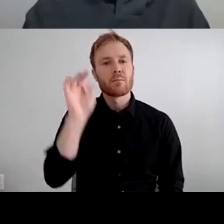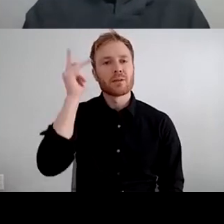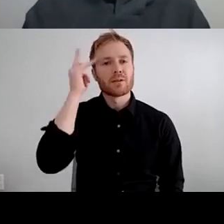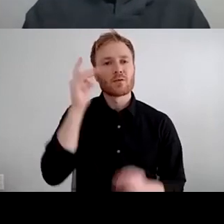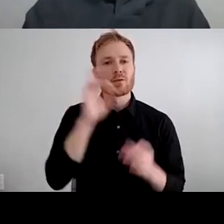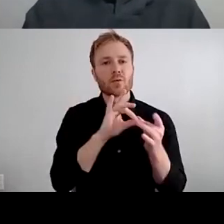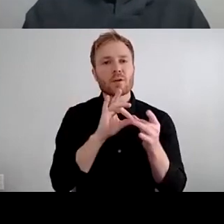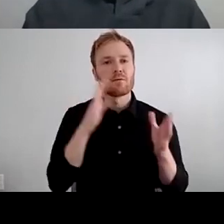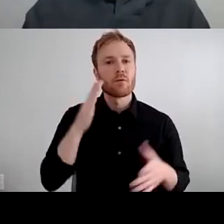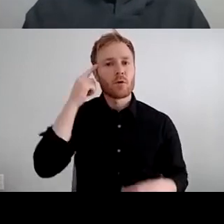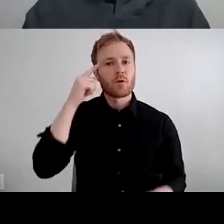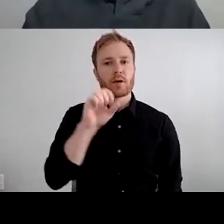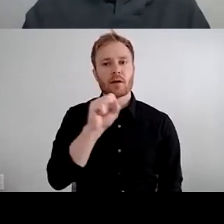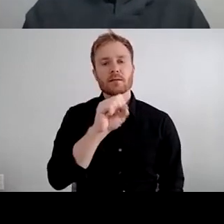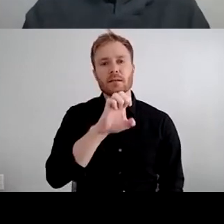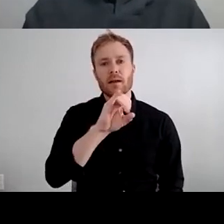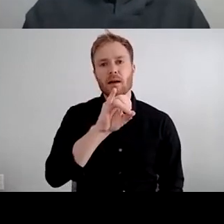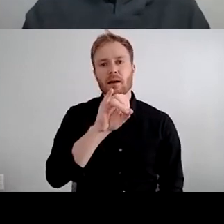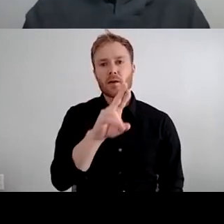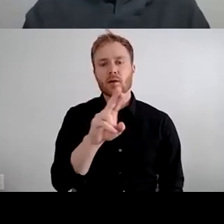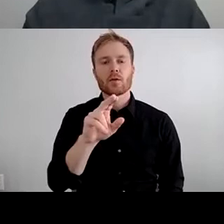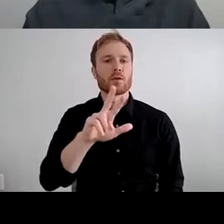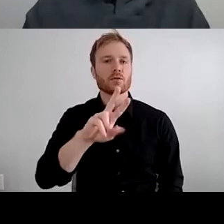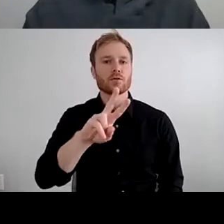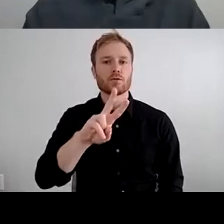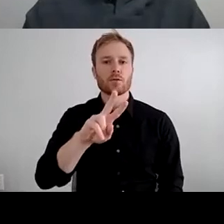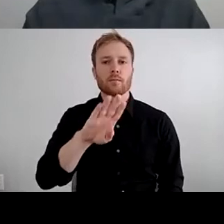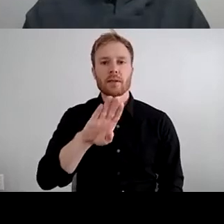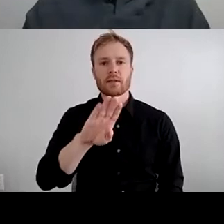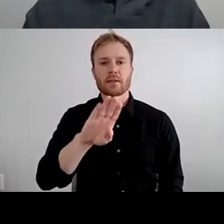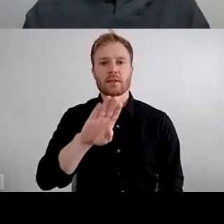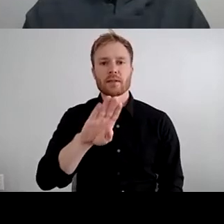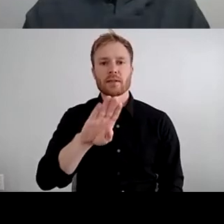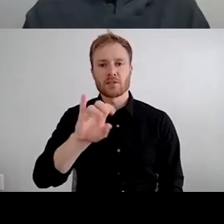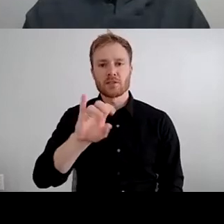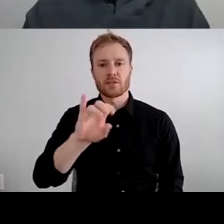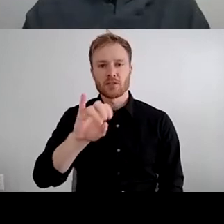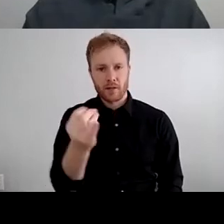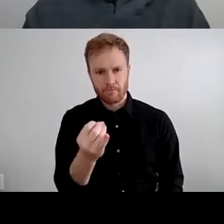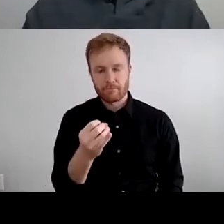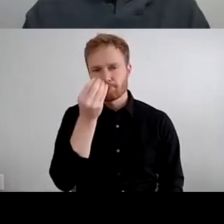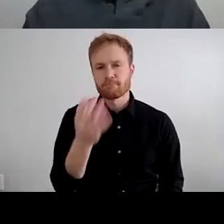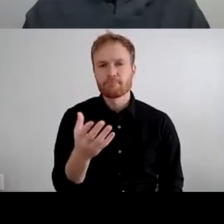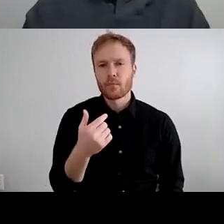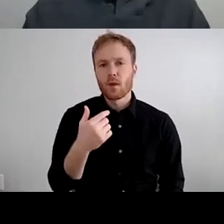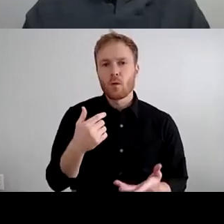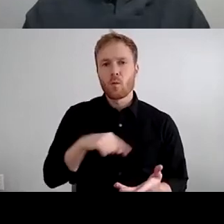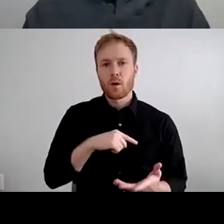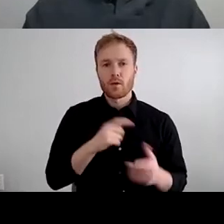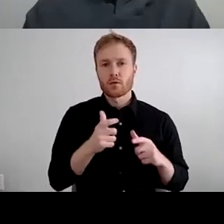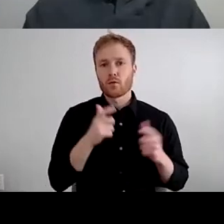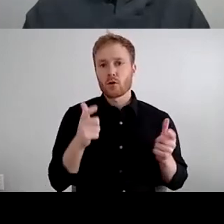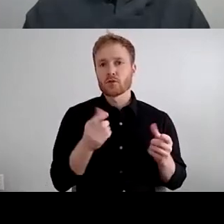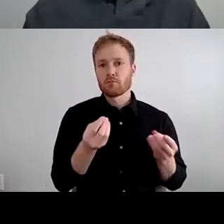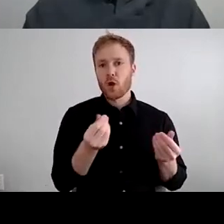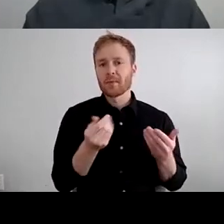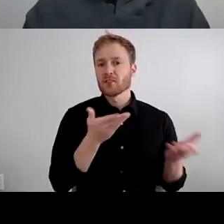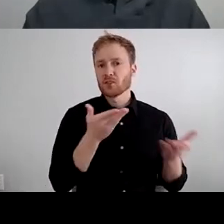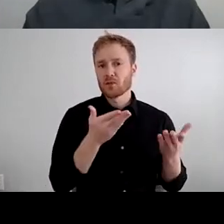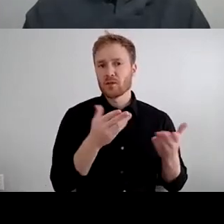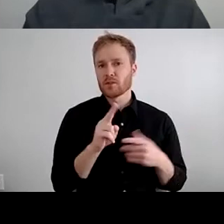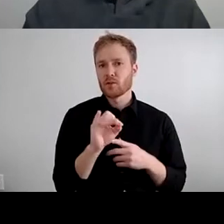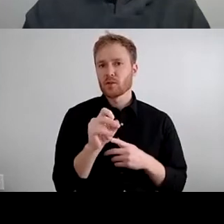SEIU 32BJ. As many of you know, we are the largest property service union in the country. We represent more